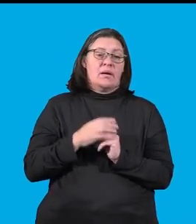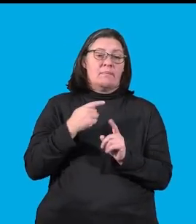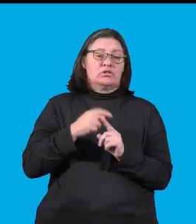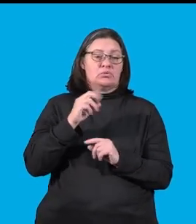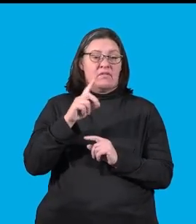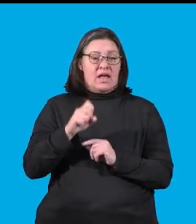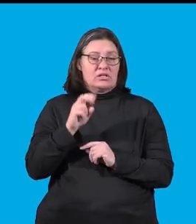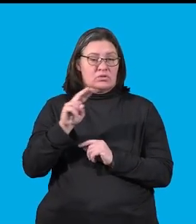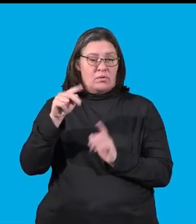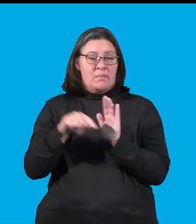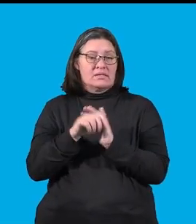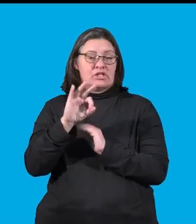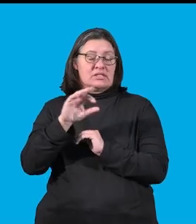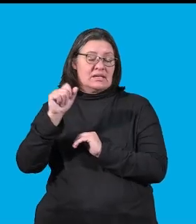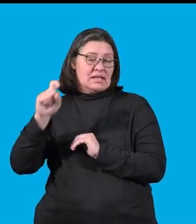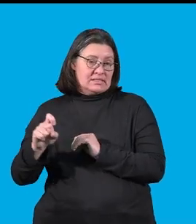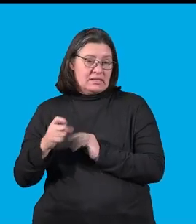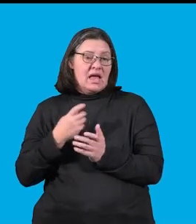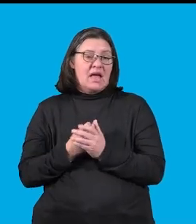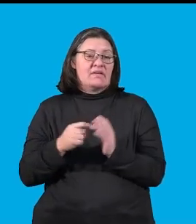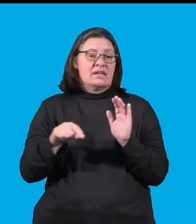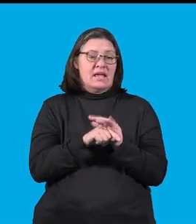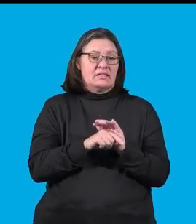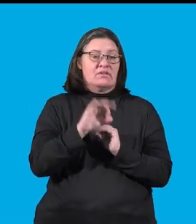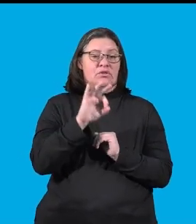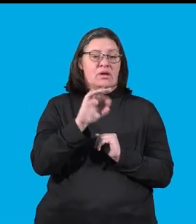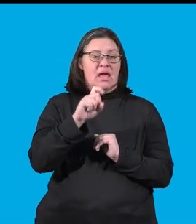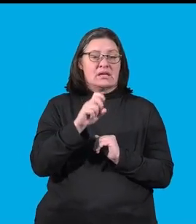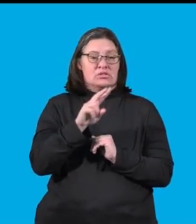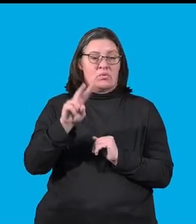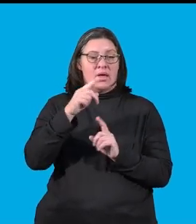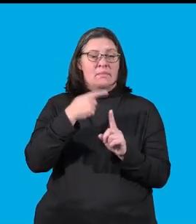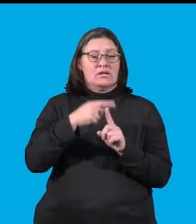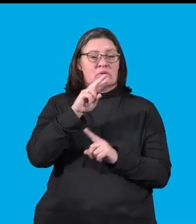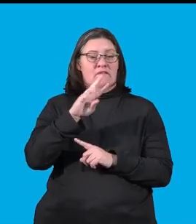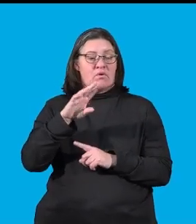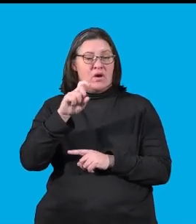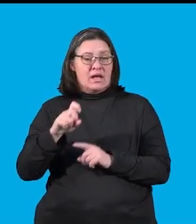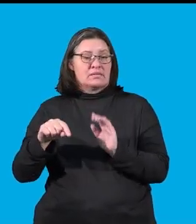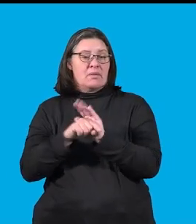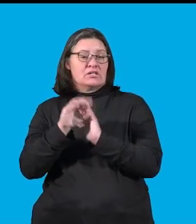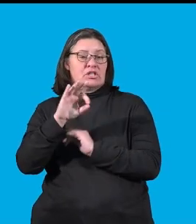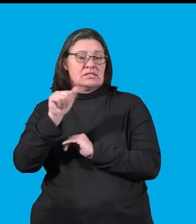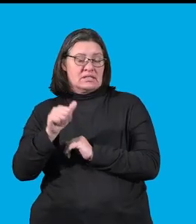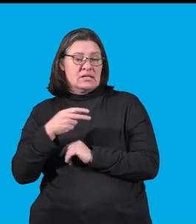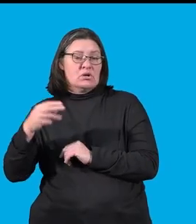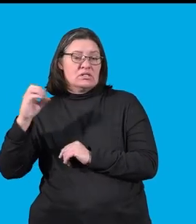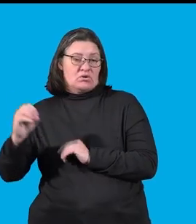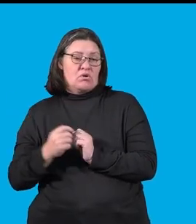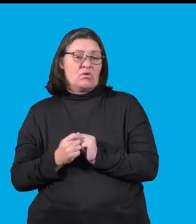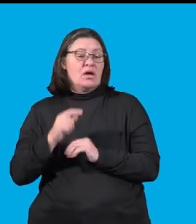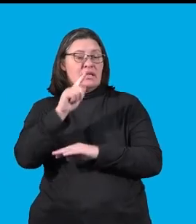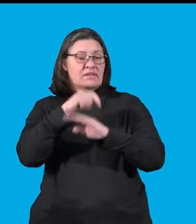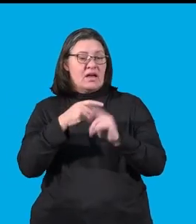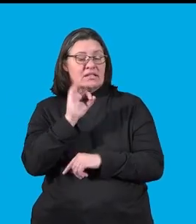squared minus 36x. We get negative 3x squared plus 24x minus 36. Divide through by a common factor